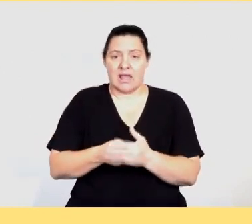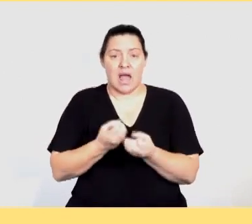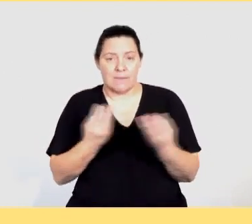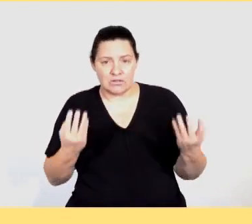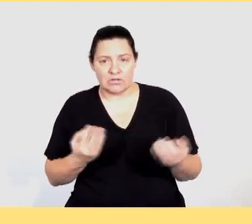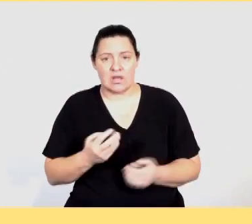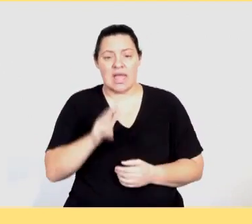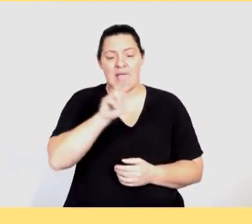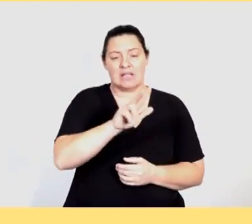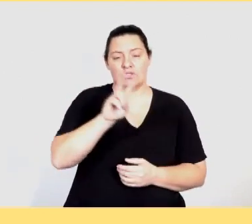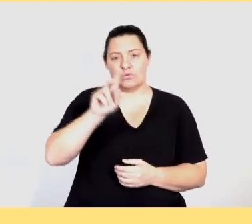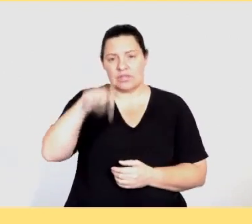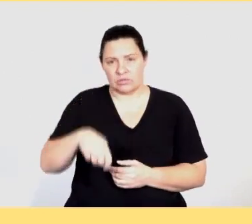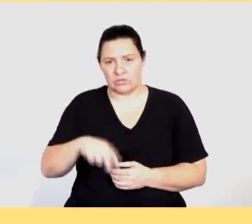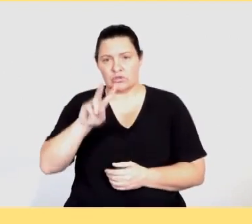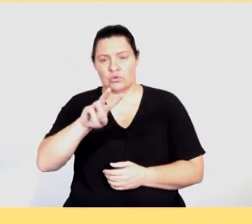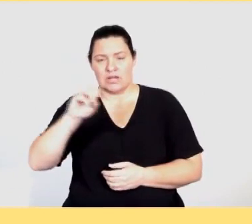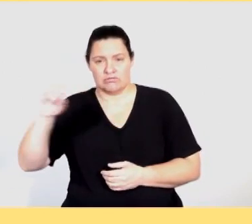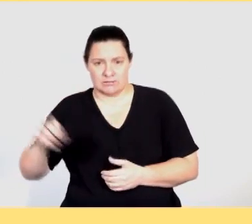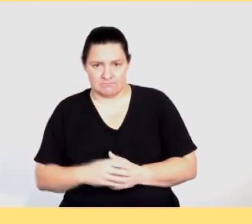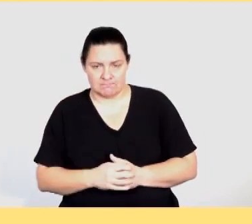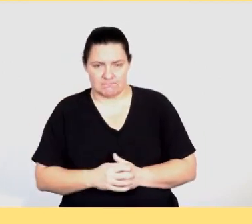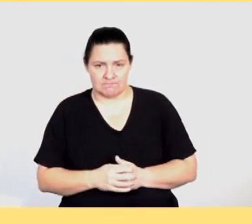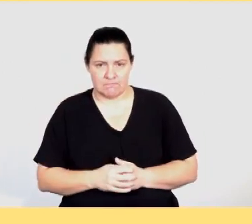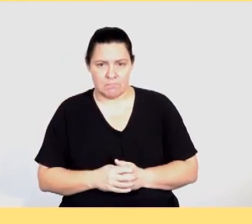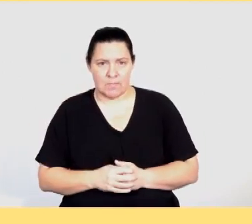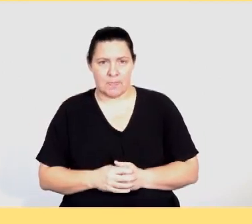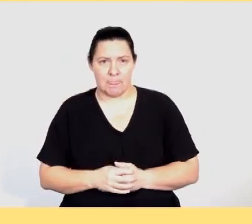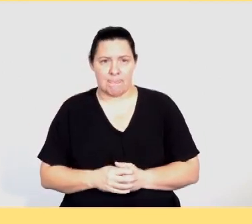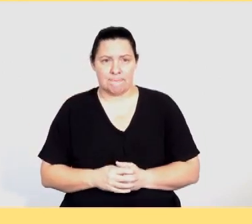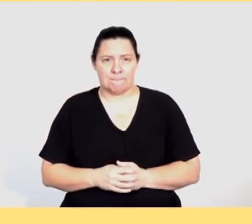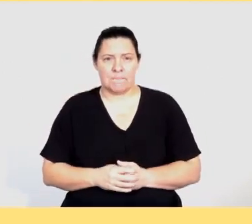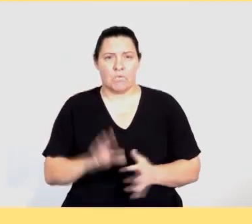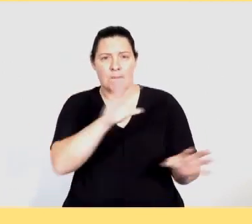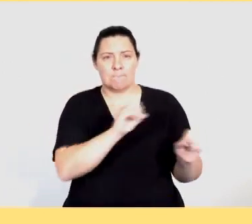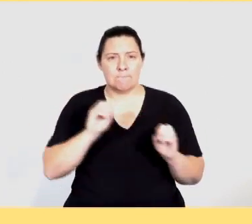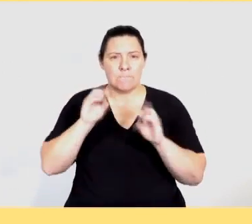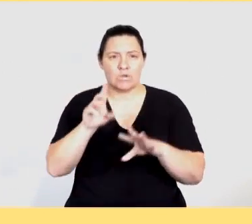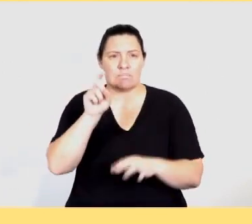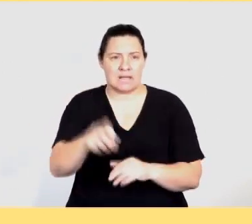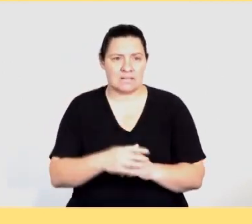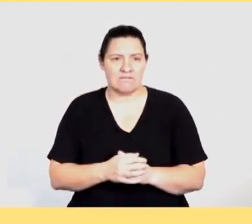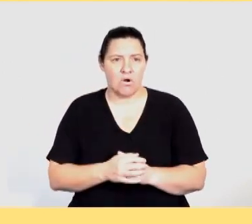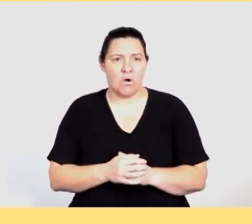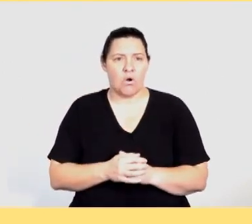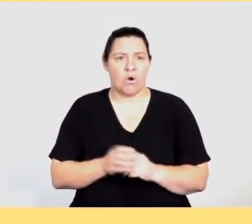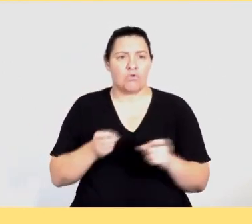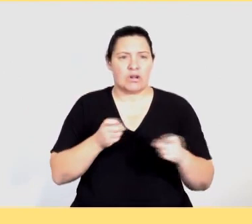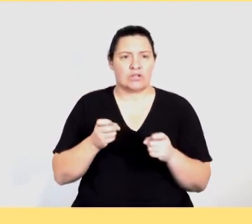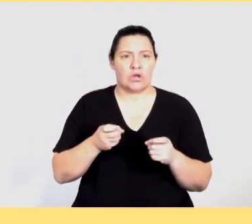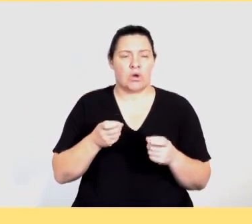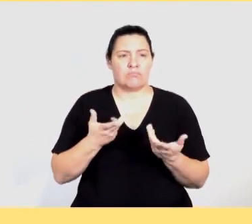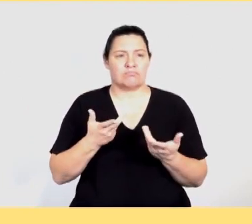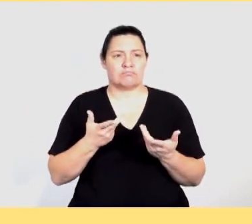purchases was 82,200. Now, we should be able to post that to our creditors